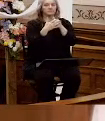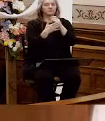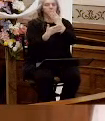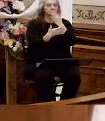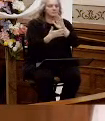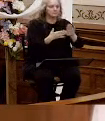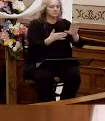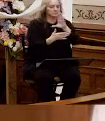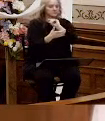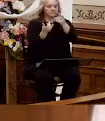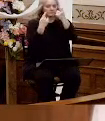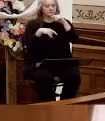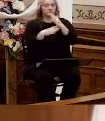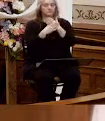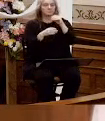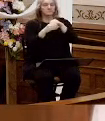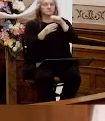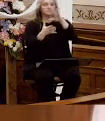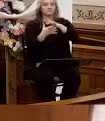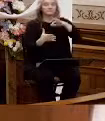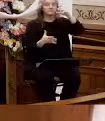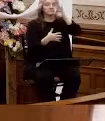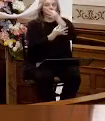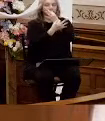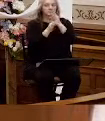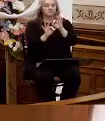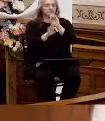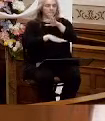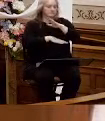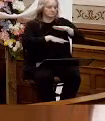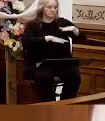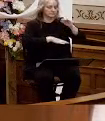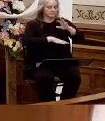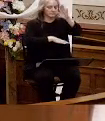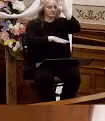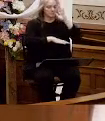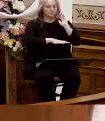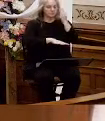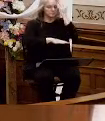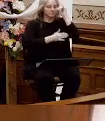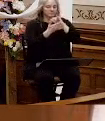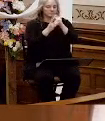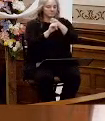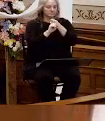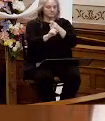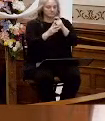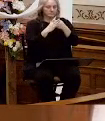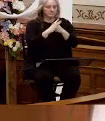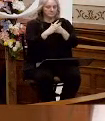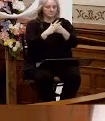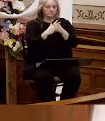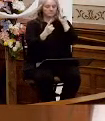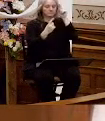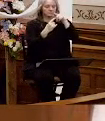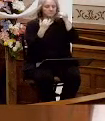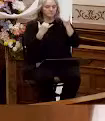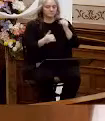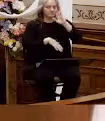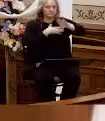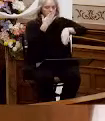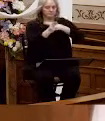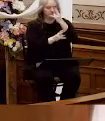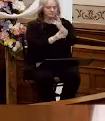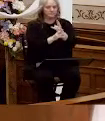to share in the glorious freedom of the children of God. We know that from the beginning until now, all of creation has